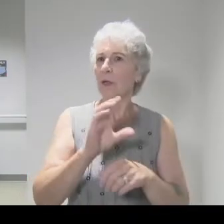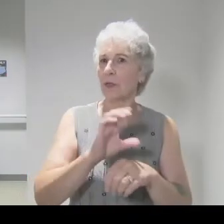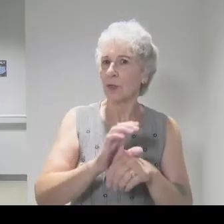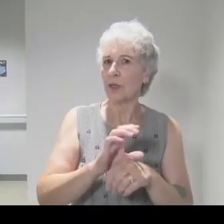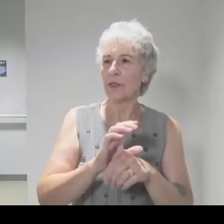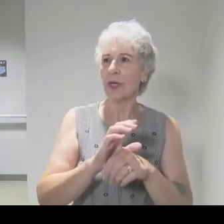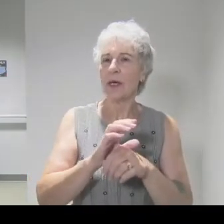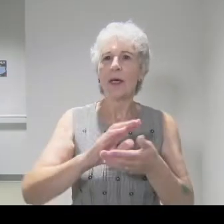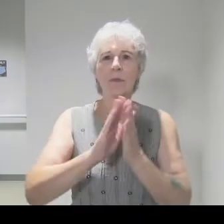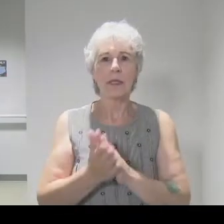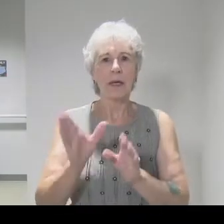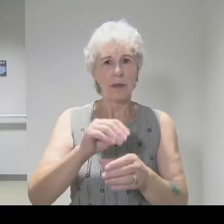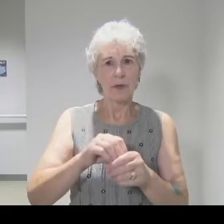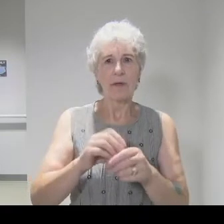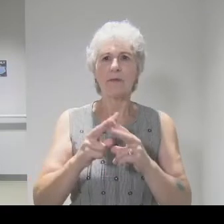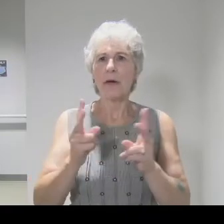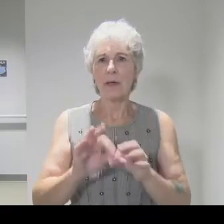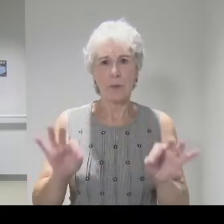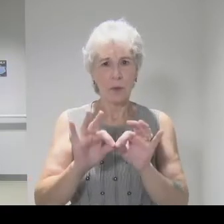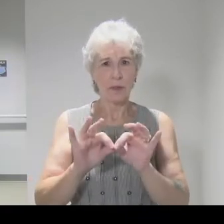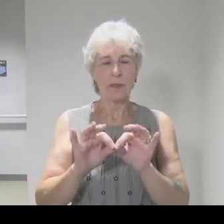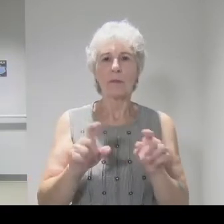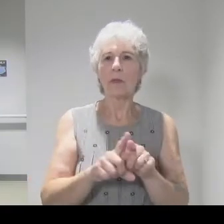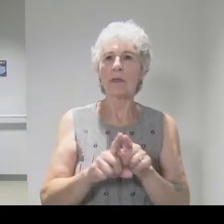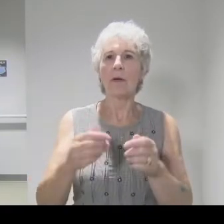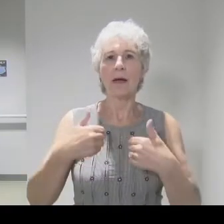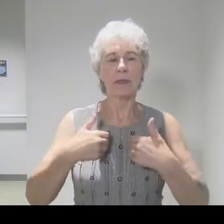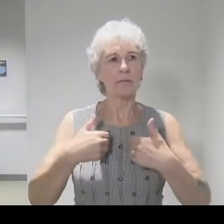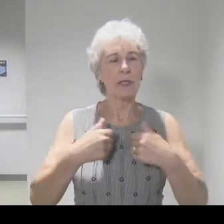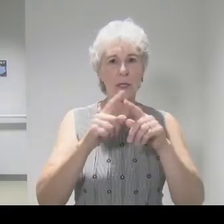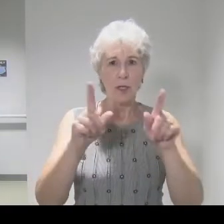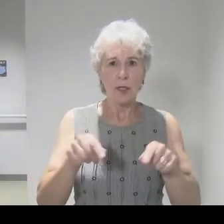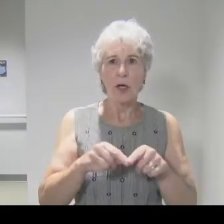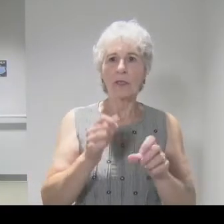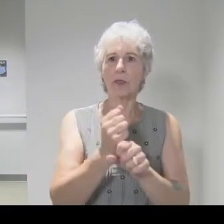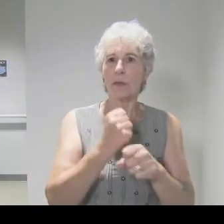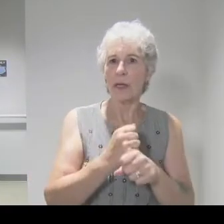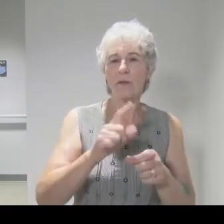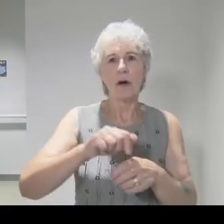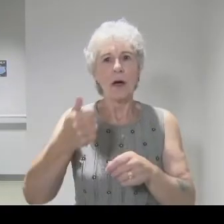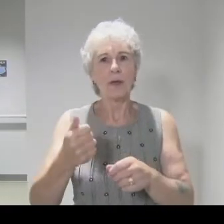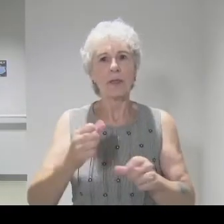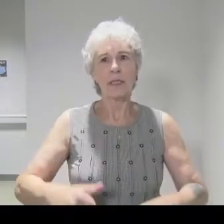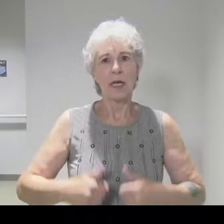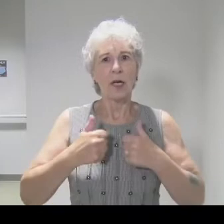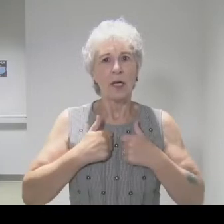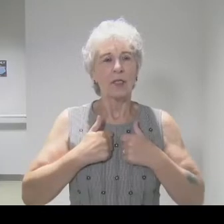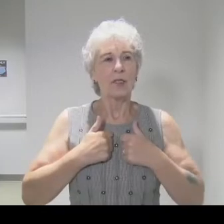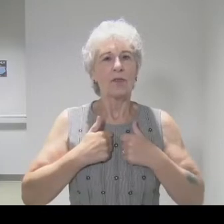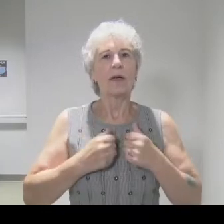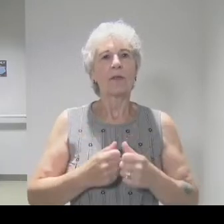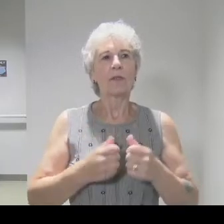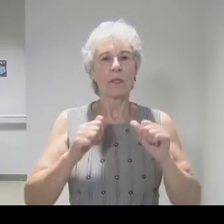really involved in that, which is really important. We're also going to be having cards that you can make for other survivors that are in homes across the